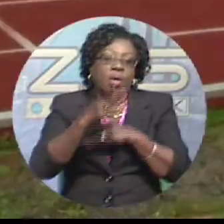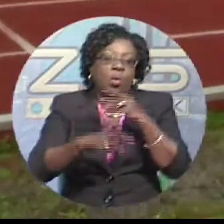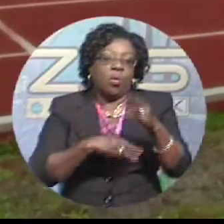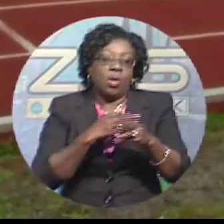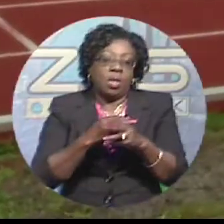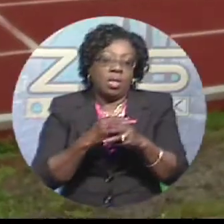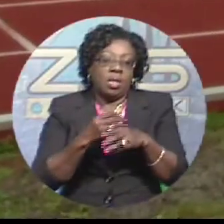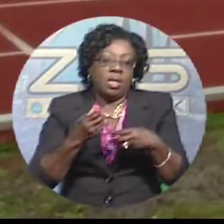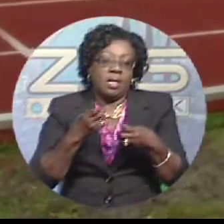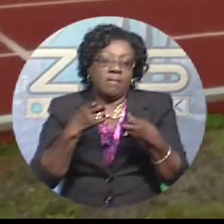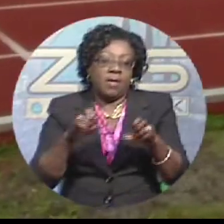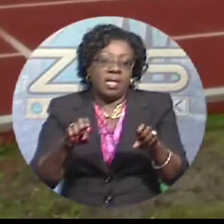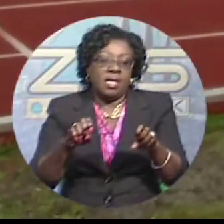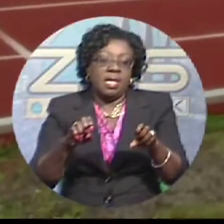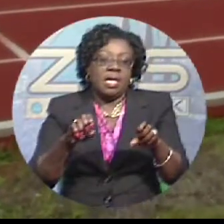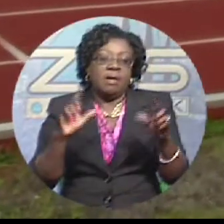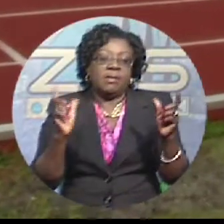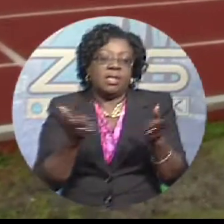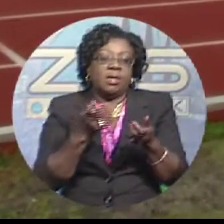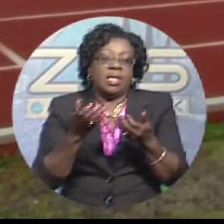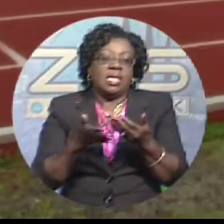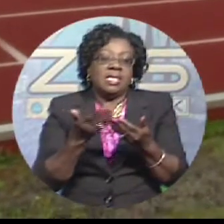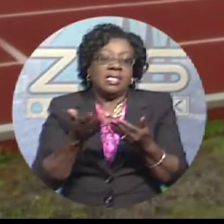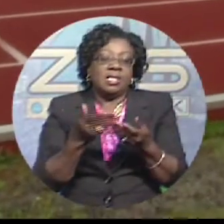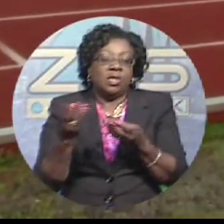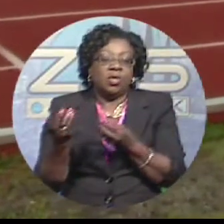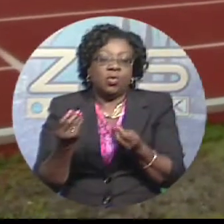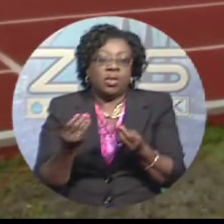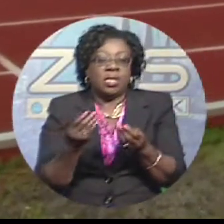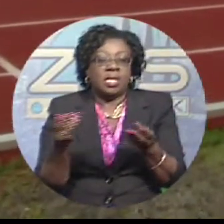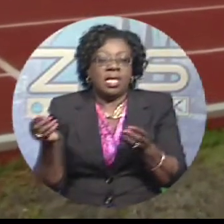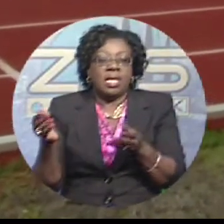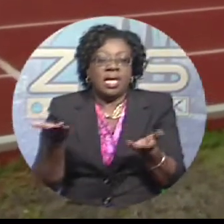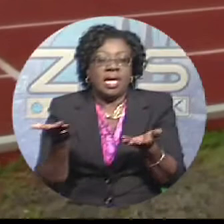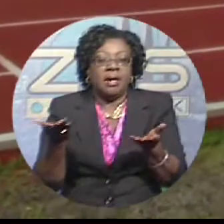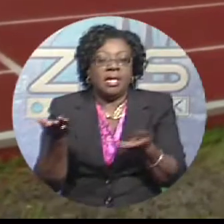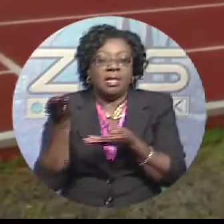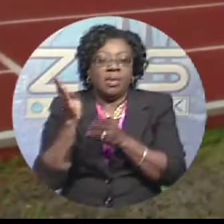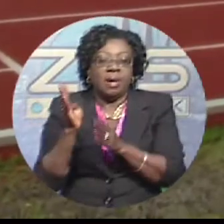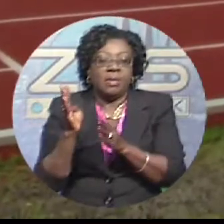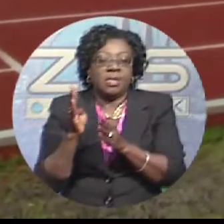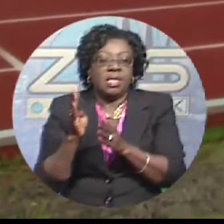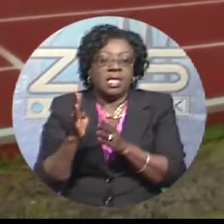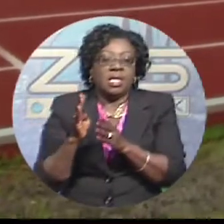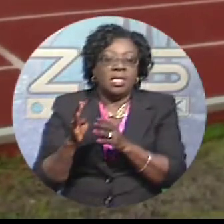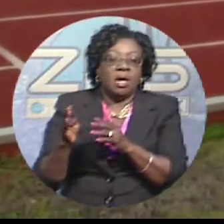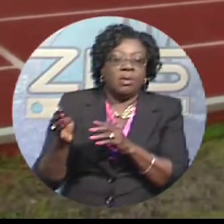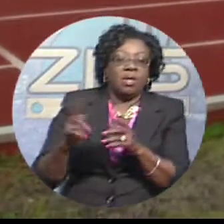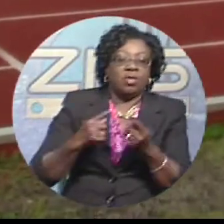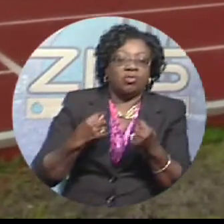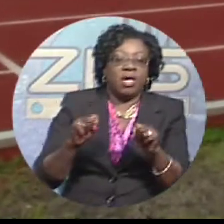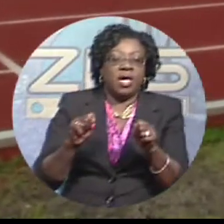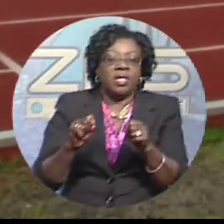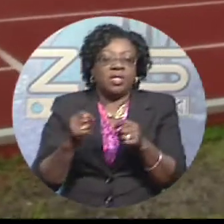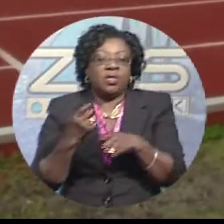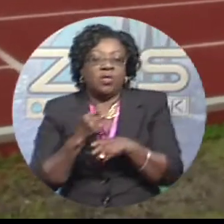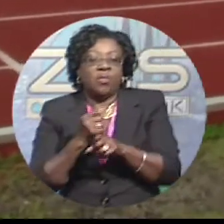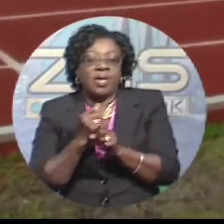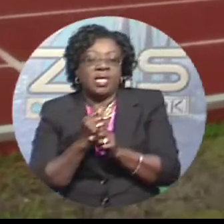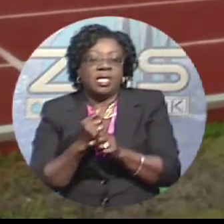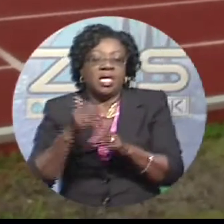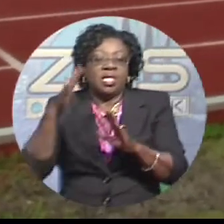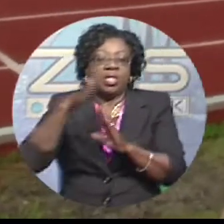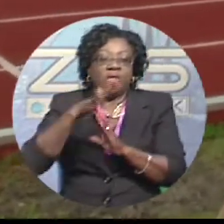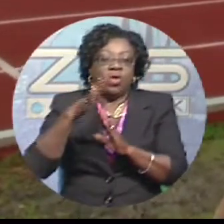I felt it would have been a lot easier to get it done here in the Bahamas. You just had to get into the top 8. Now we're going to be battling trying to make the top 16. You know, there's some